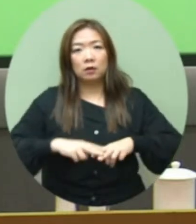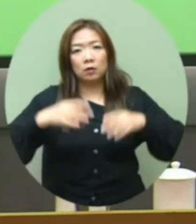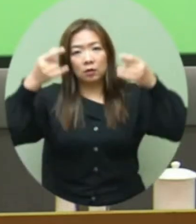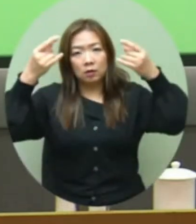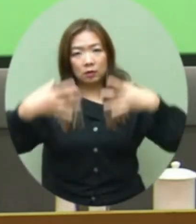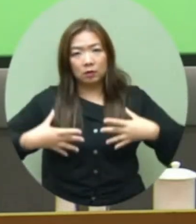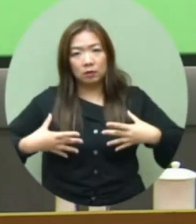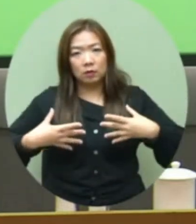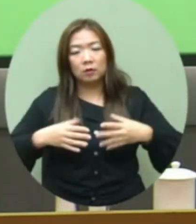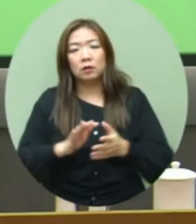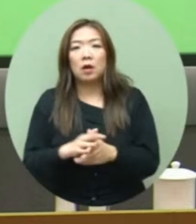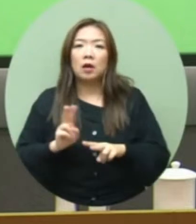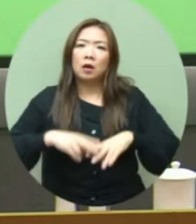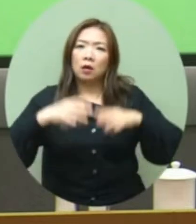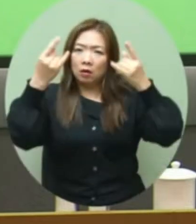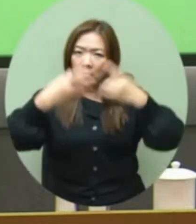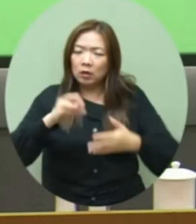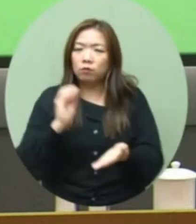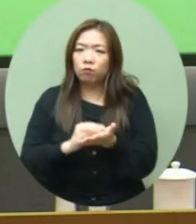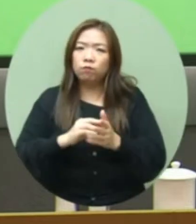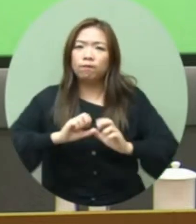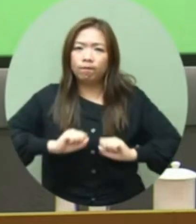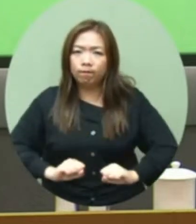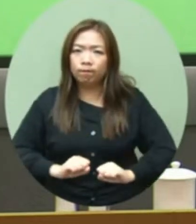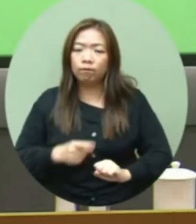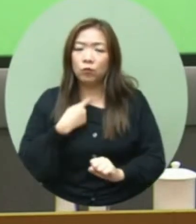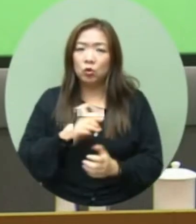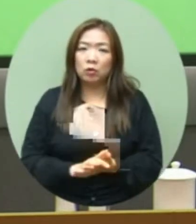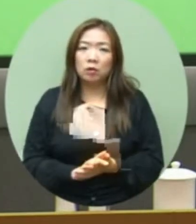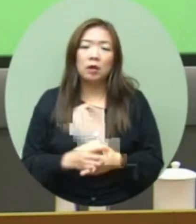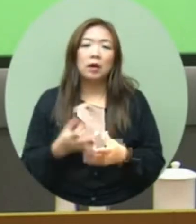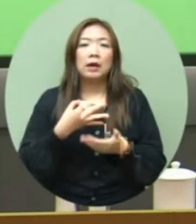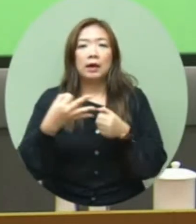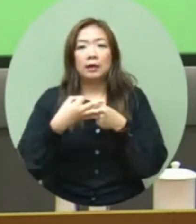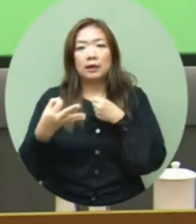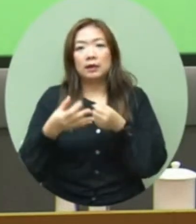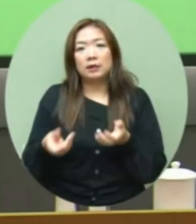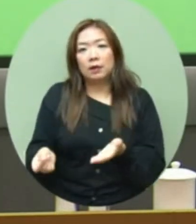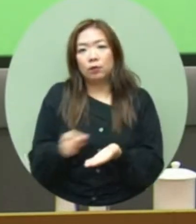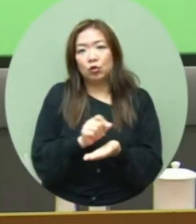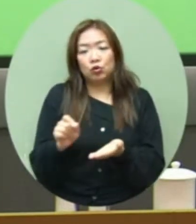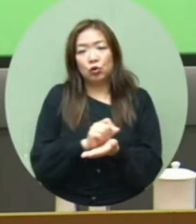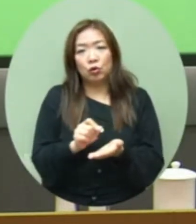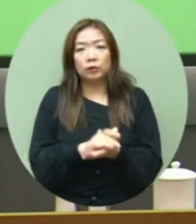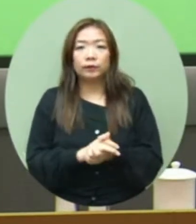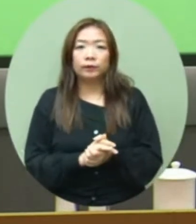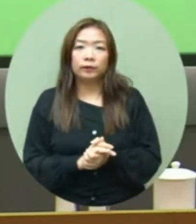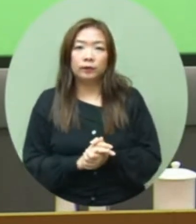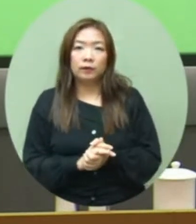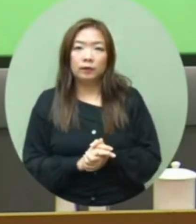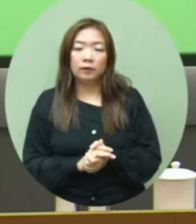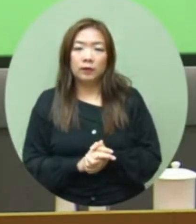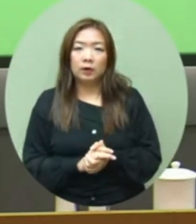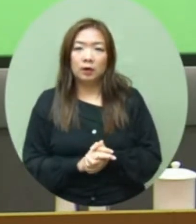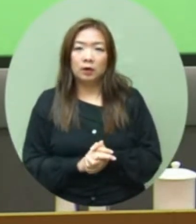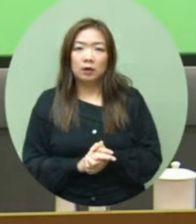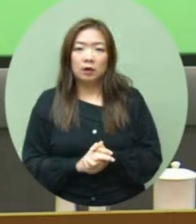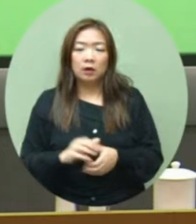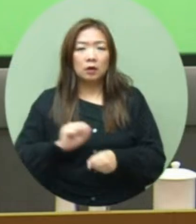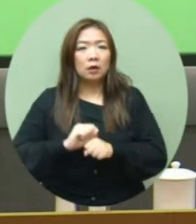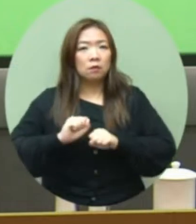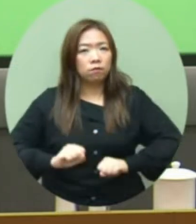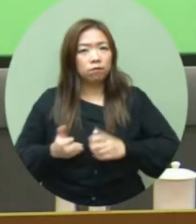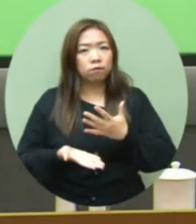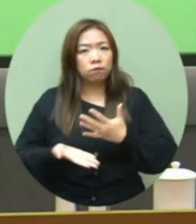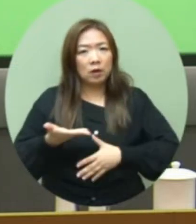now we stick to one country, 2 systems. Chapter 3, consolidating and enhancing our status as an